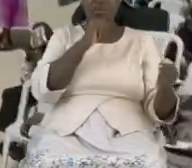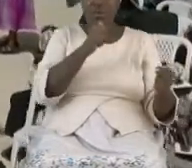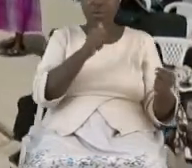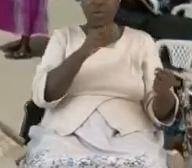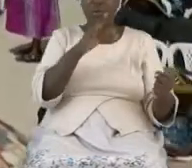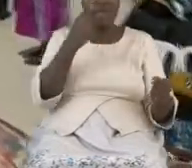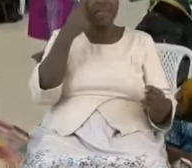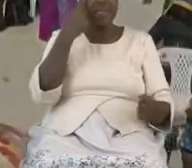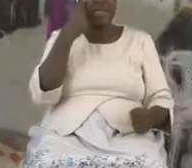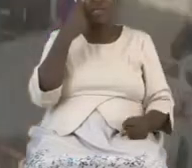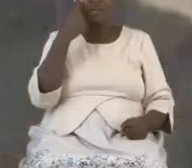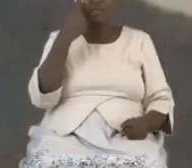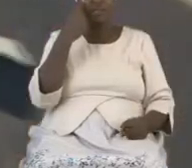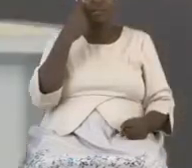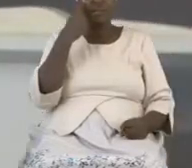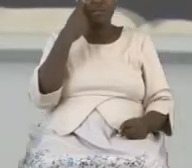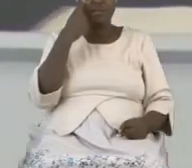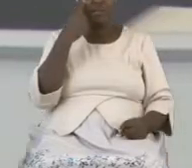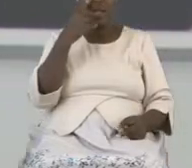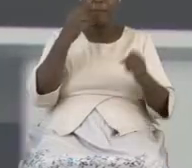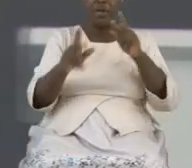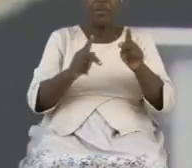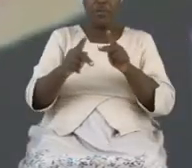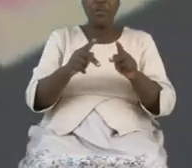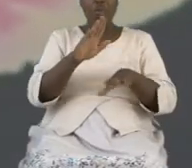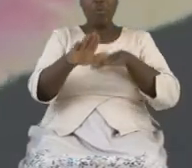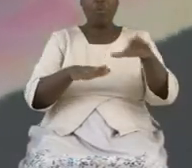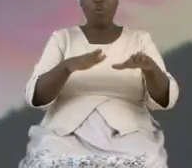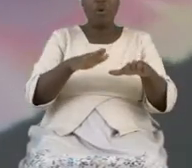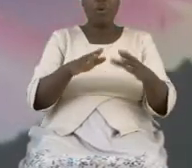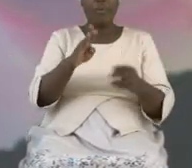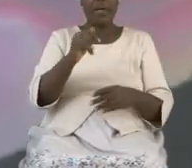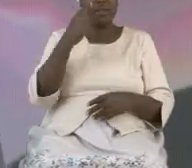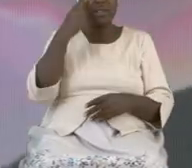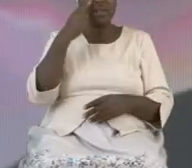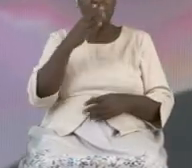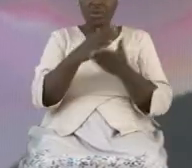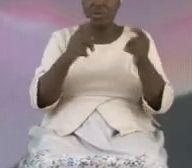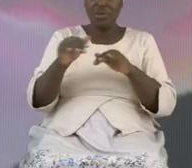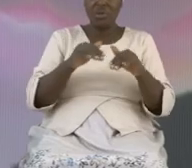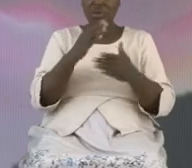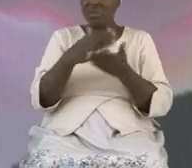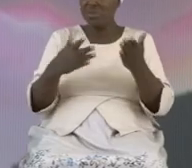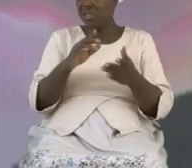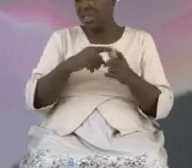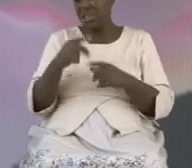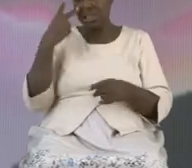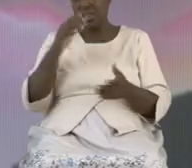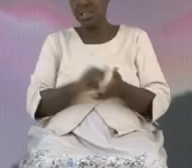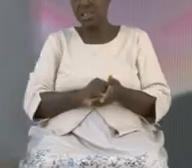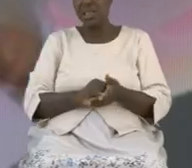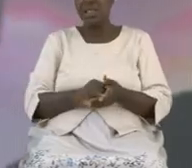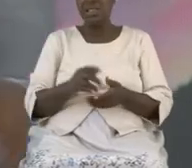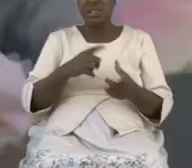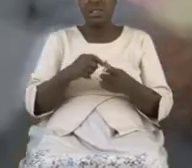sight. Many people walk by sight. Somebody does something, they see that, they walk by